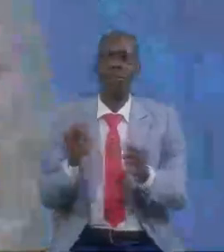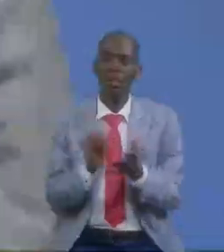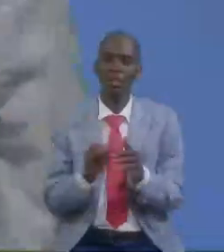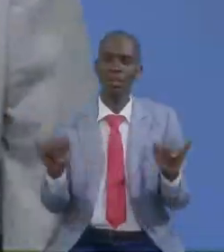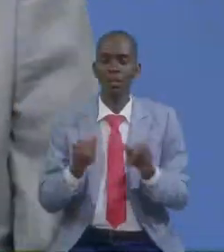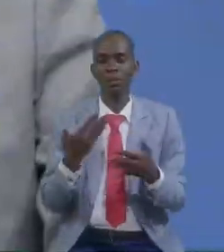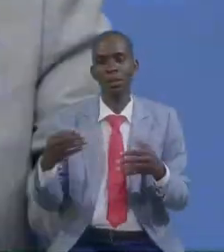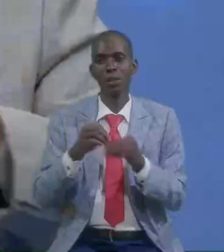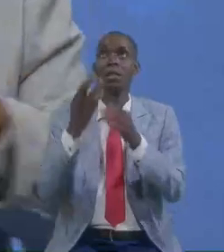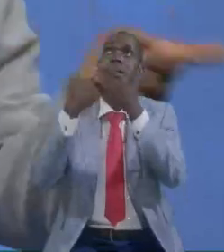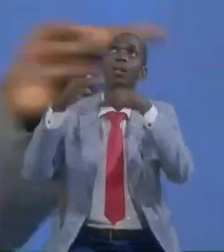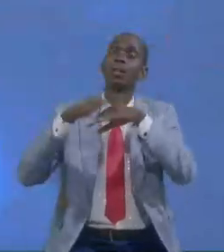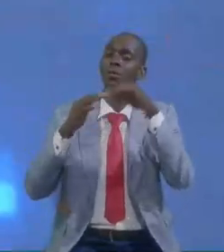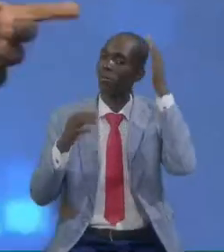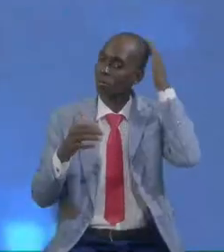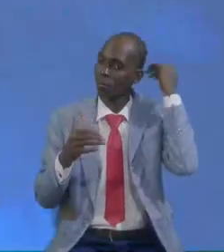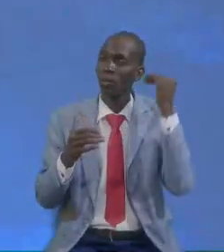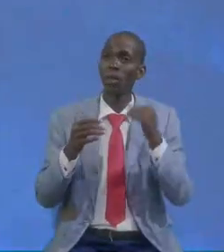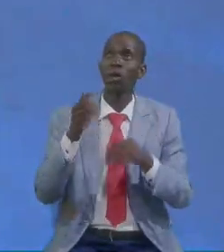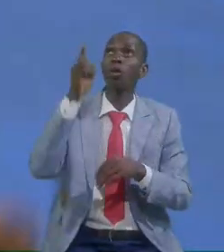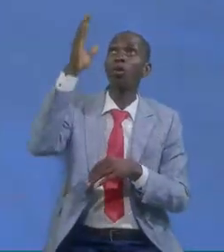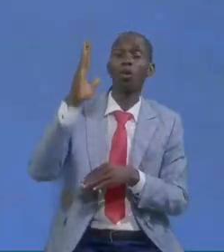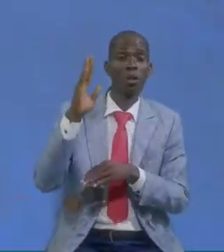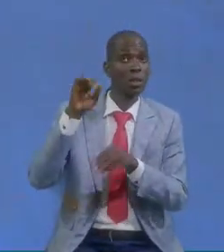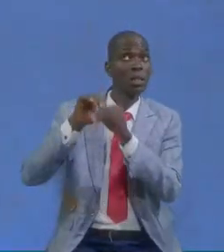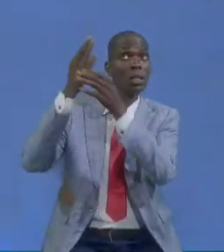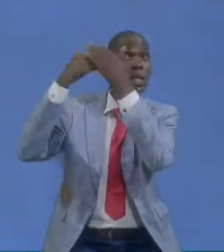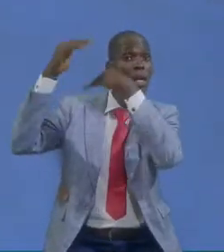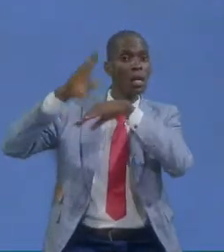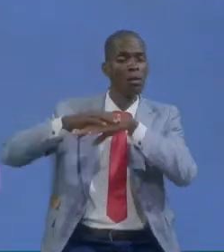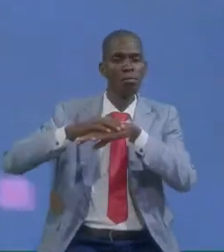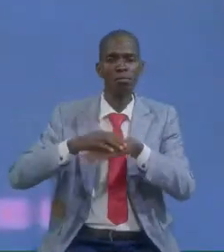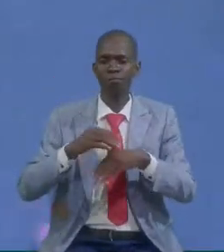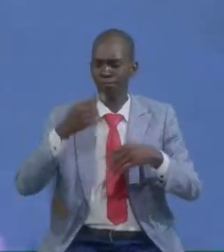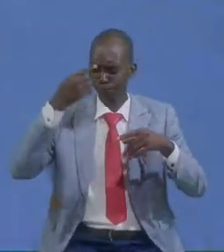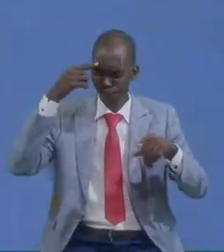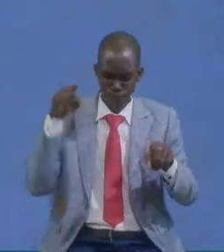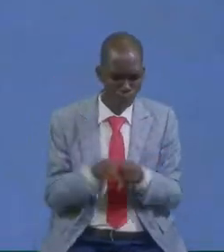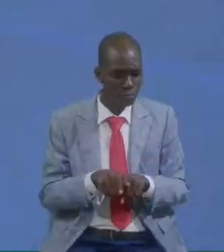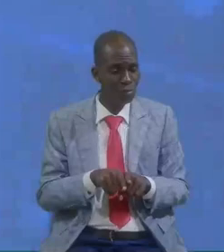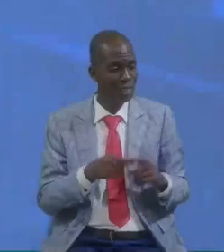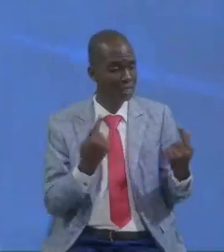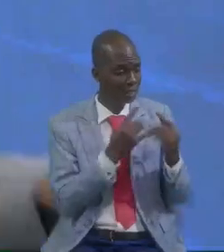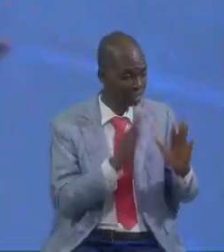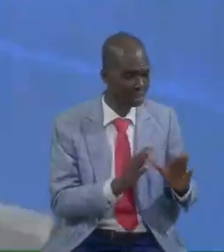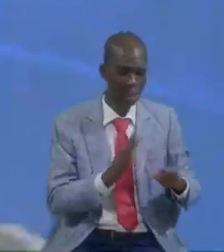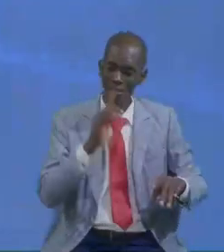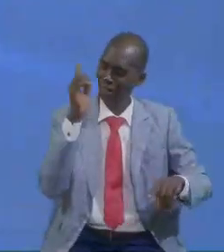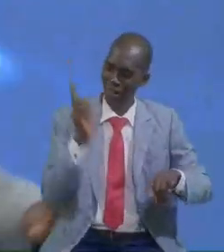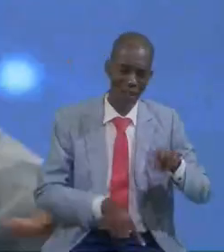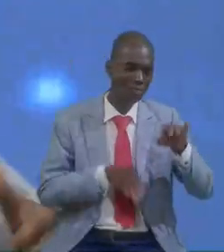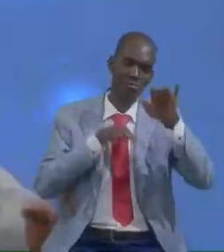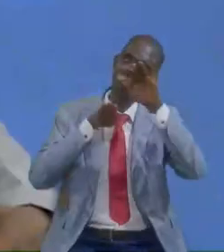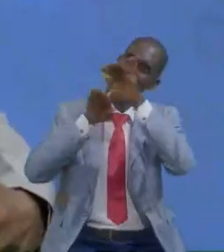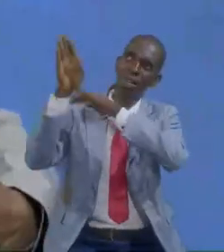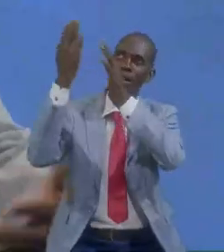the sinner will not live in his heavenly home. No, not for